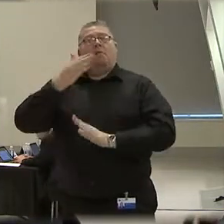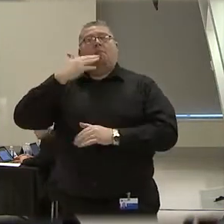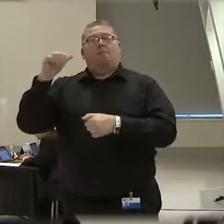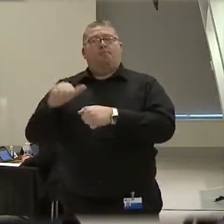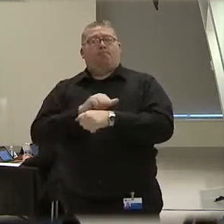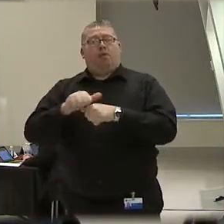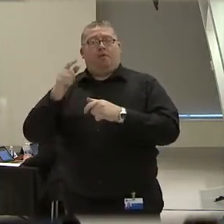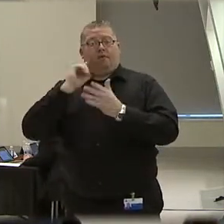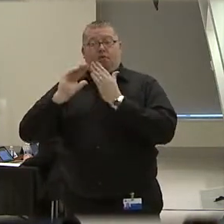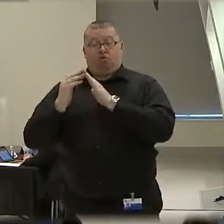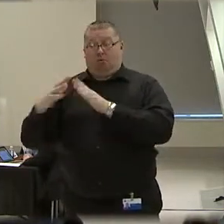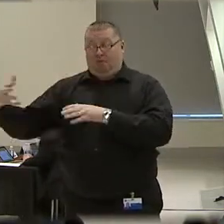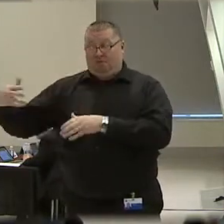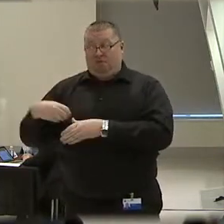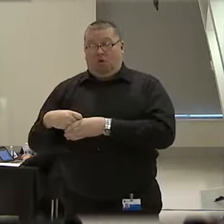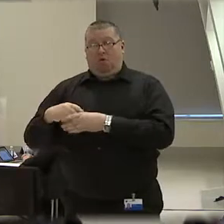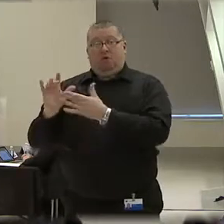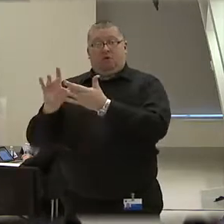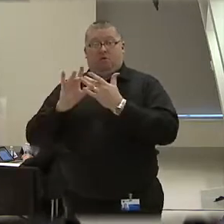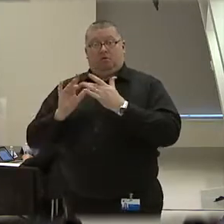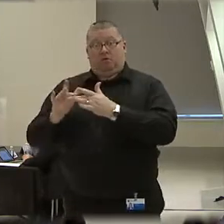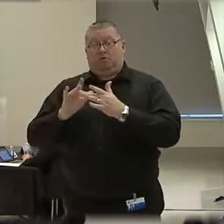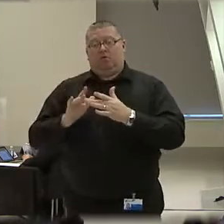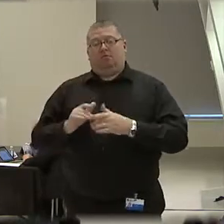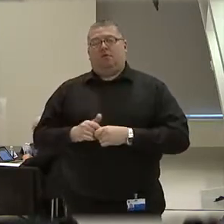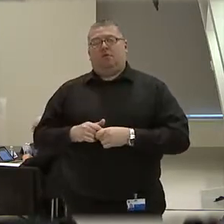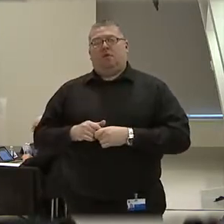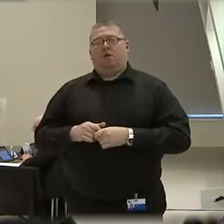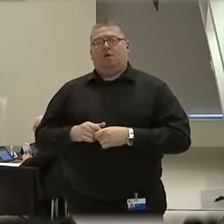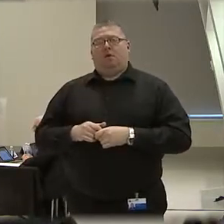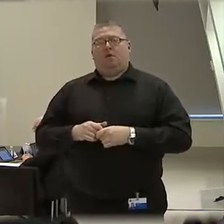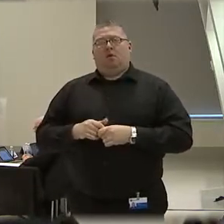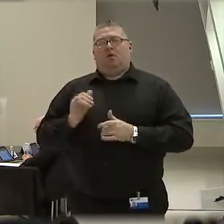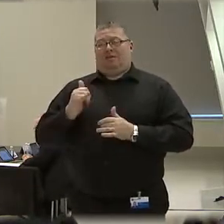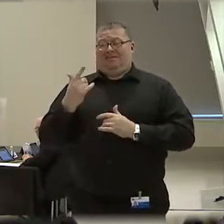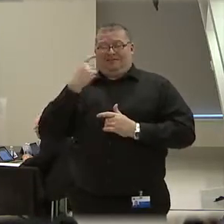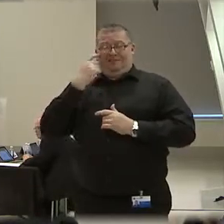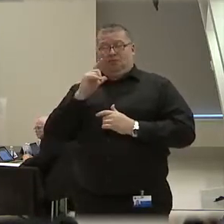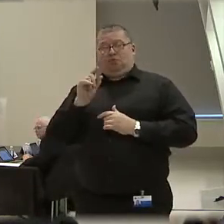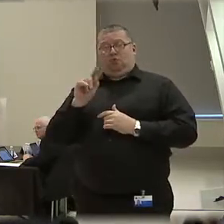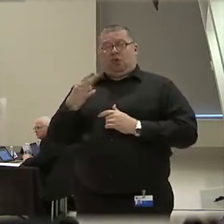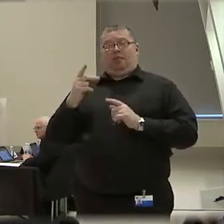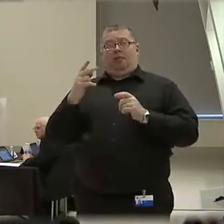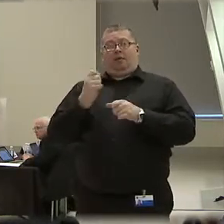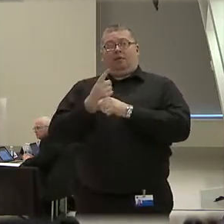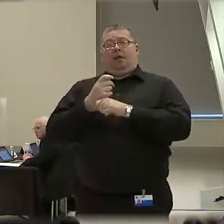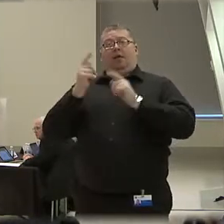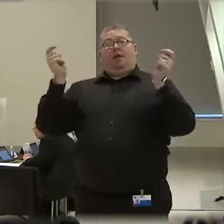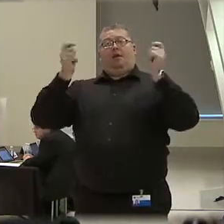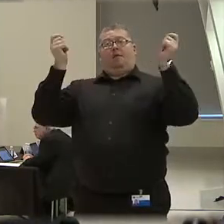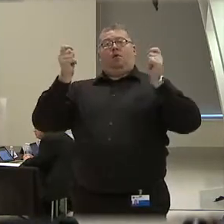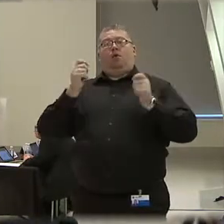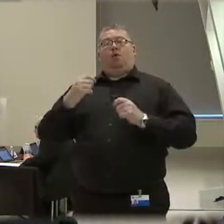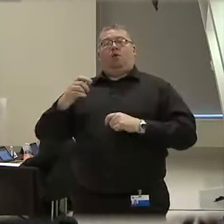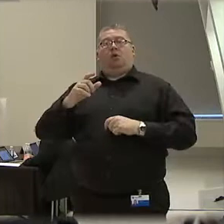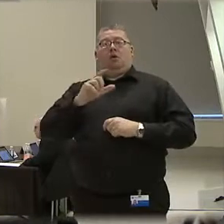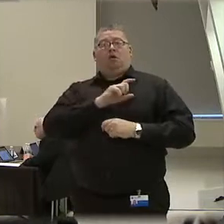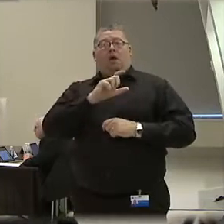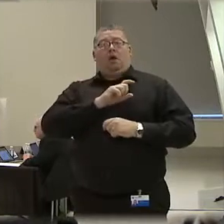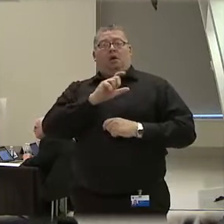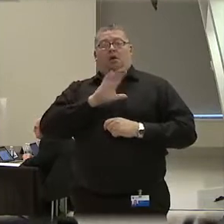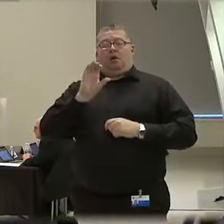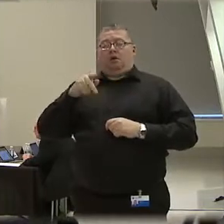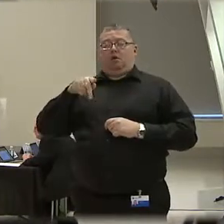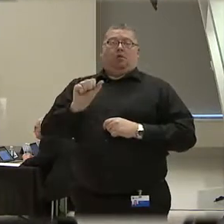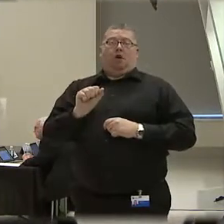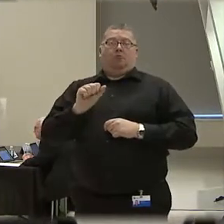and community engagement and outreach. At NACOL's 20th annual conference, COPS Office Director Ron Davis spoke about the important role of